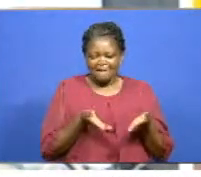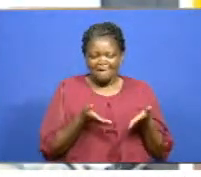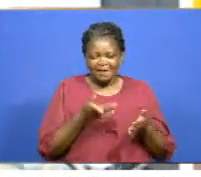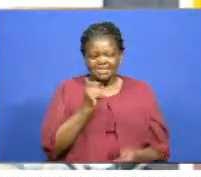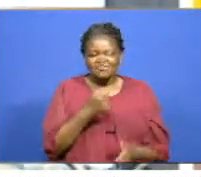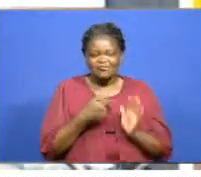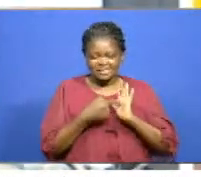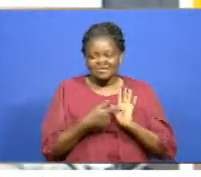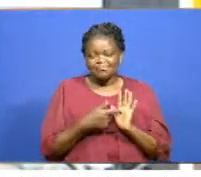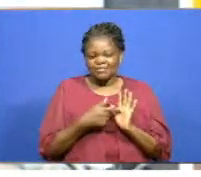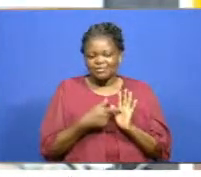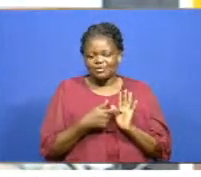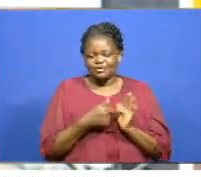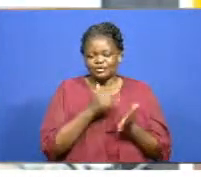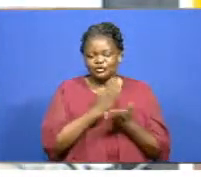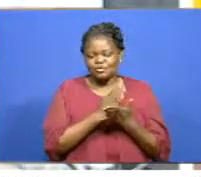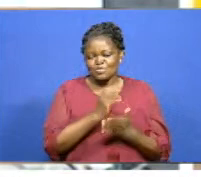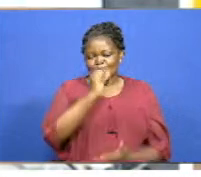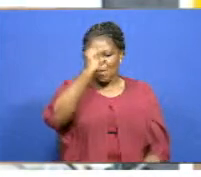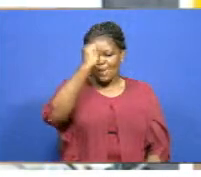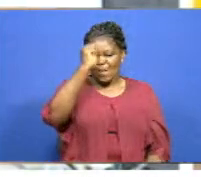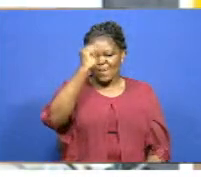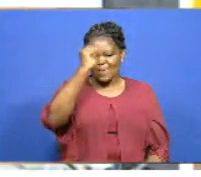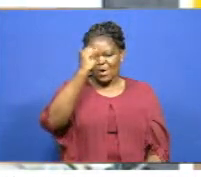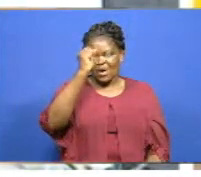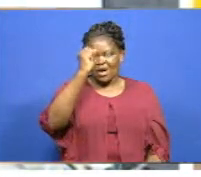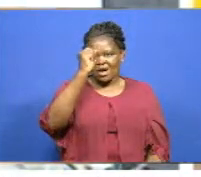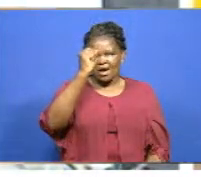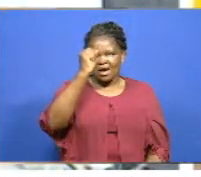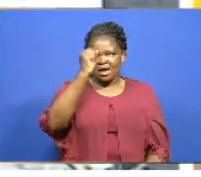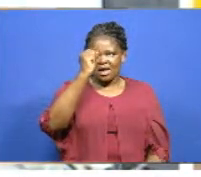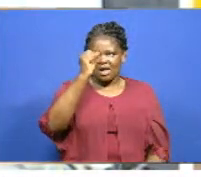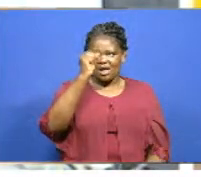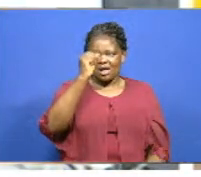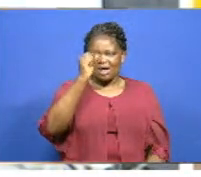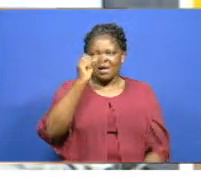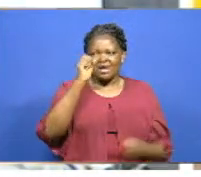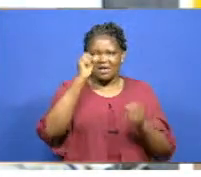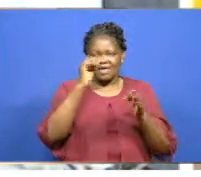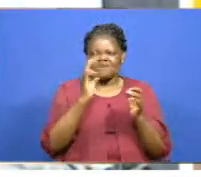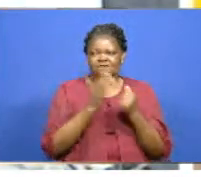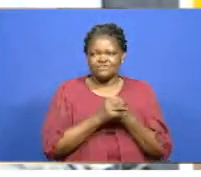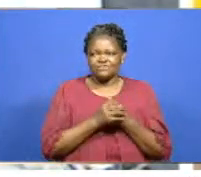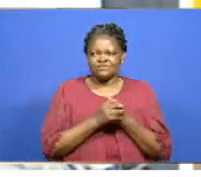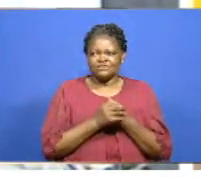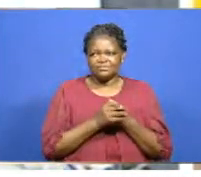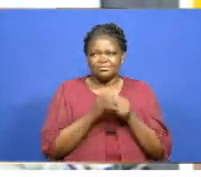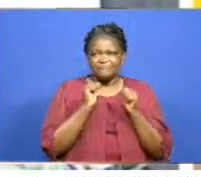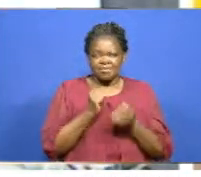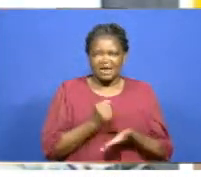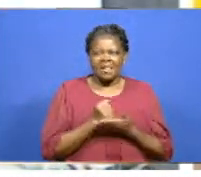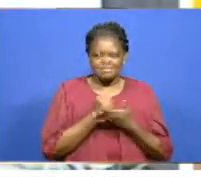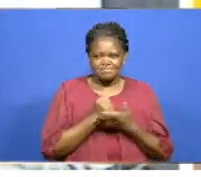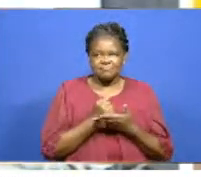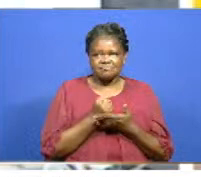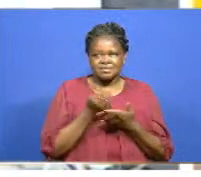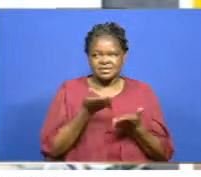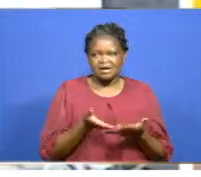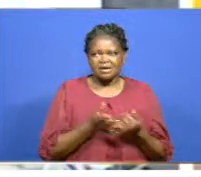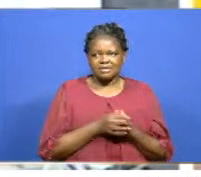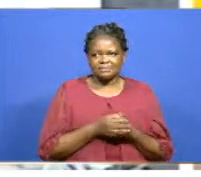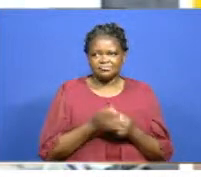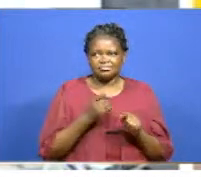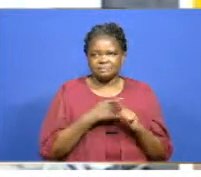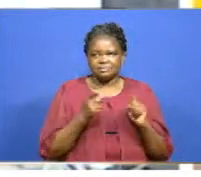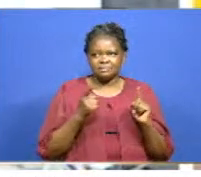when it now comes to the real politics. In the ultimate, that might help serve now,